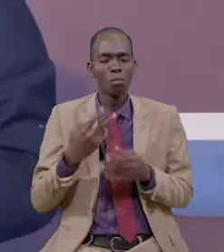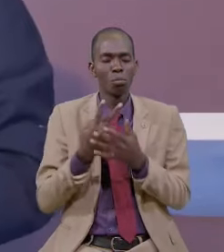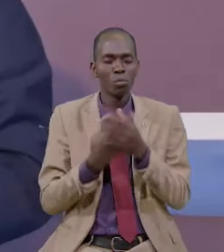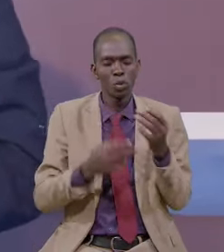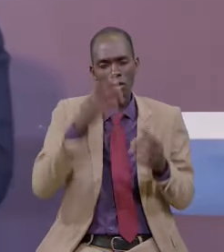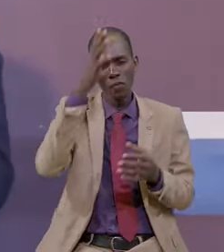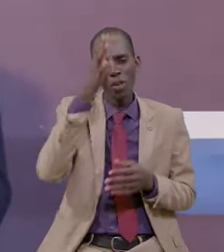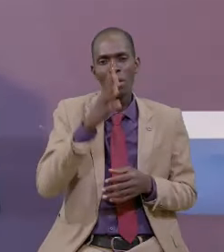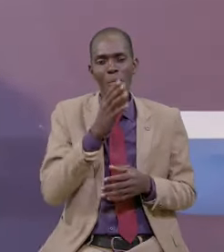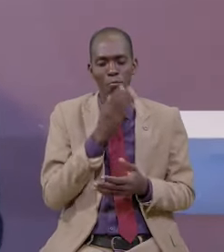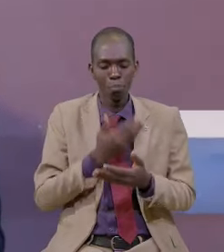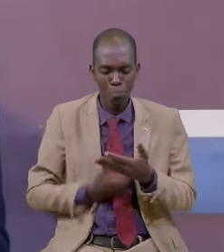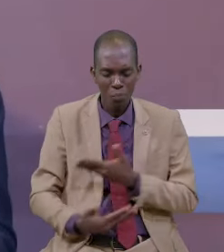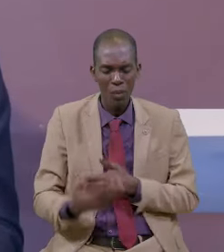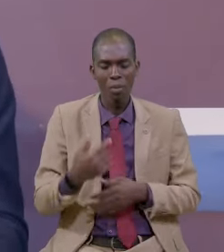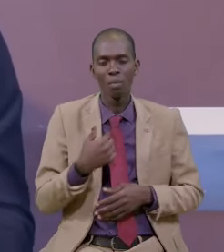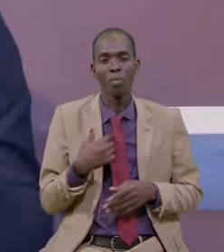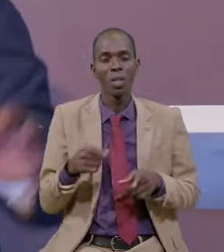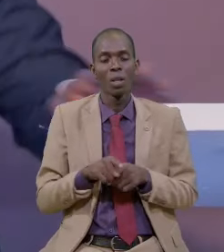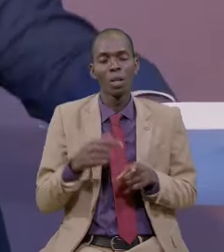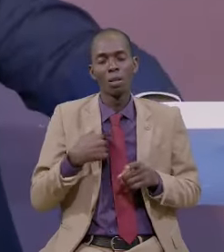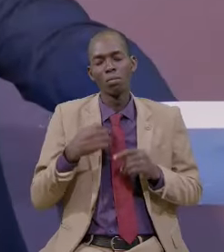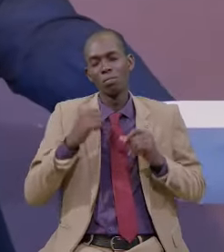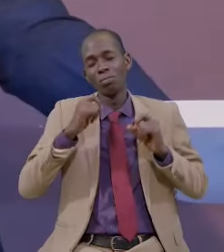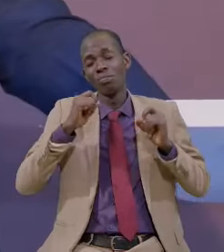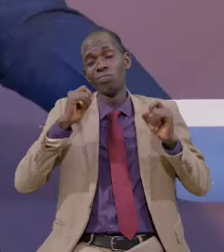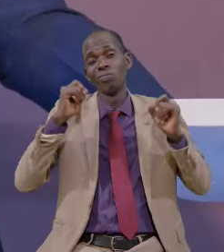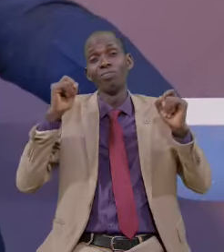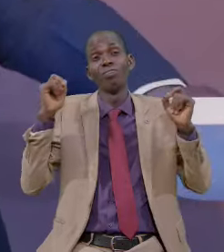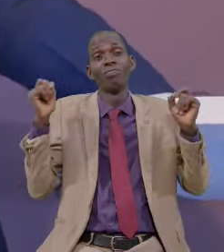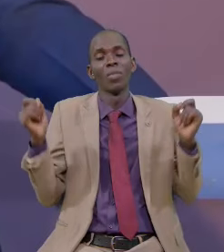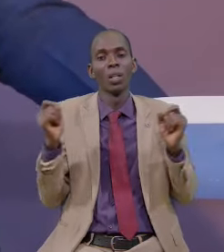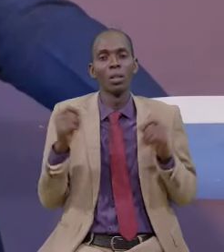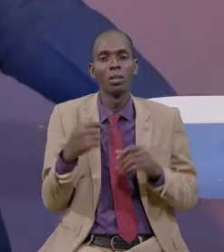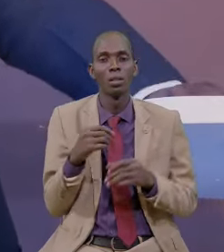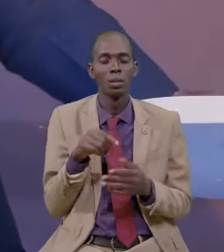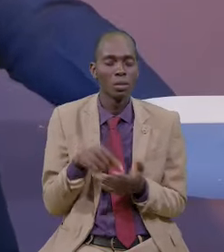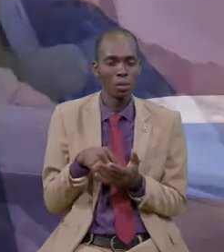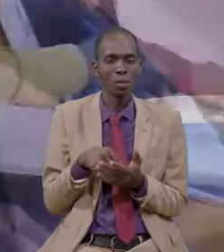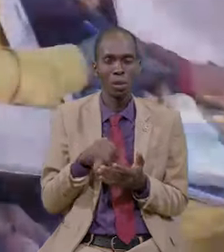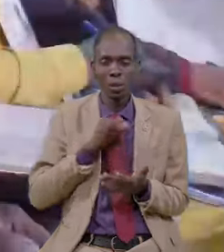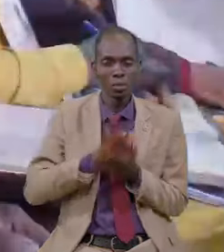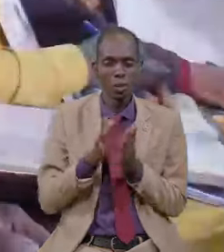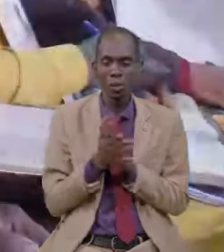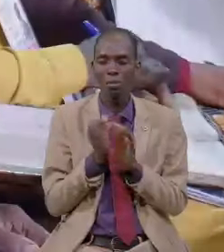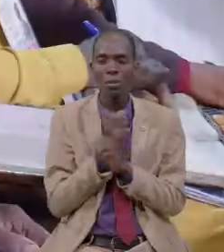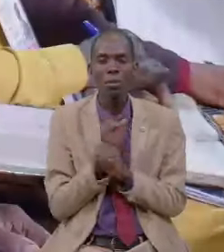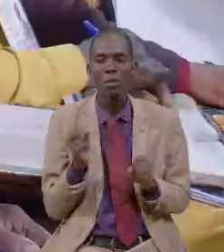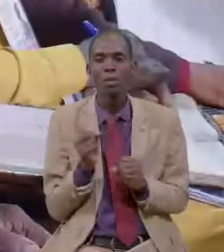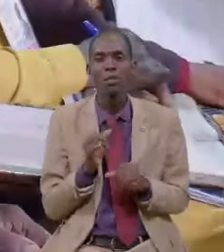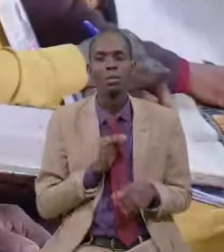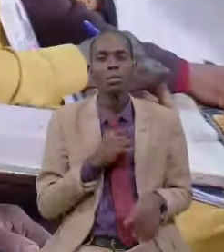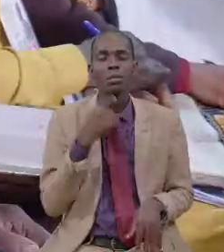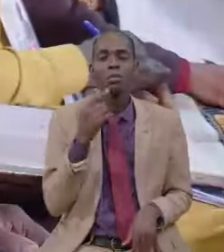gave birth to me as I opened my eyes like this, saved. I say, you